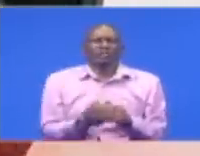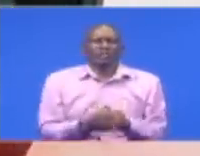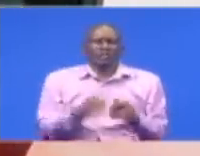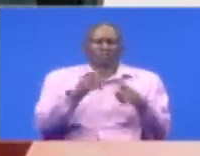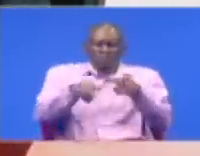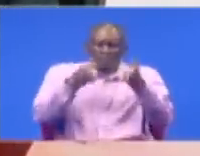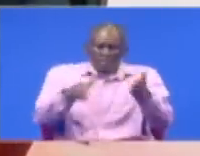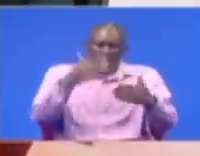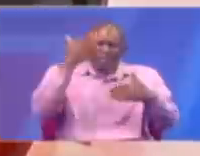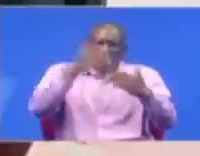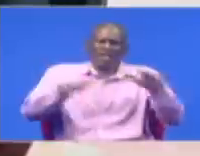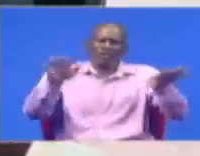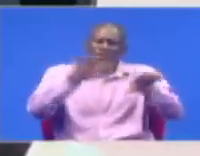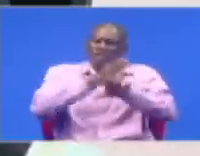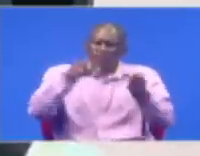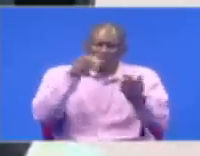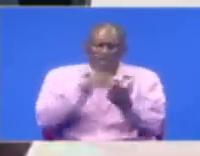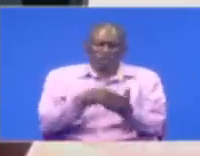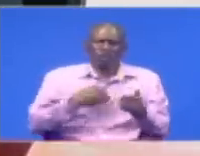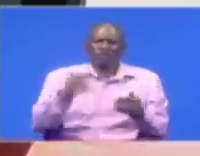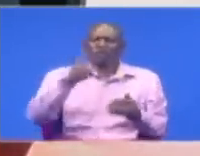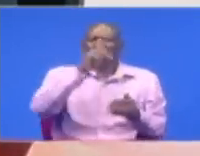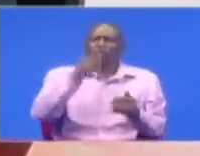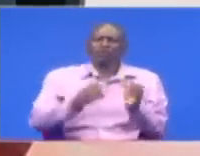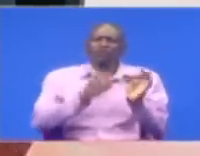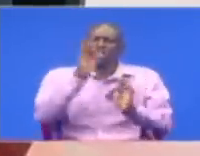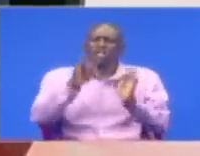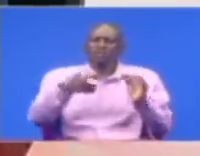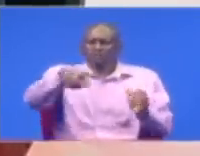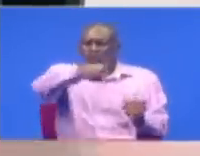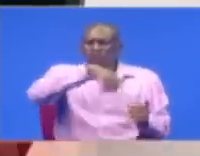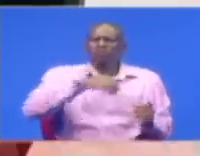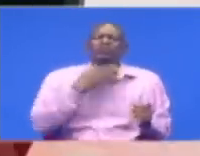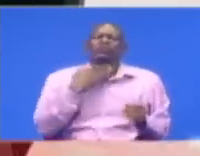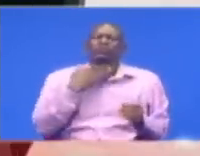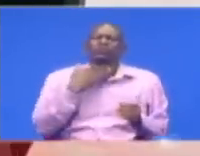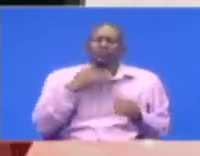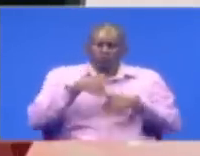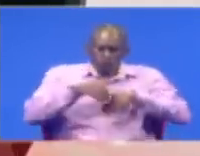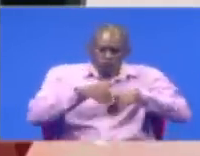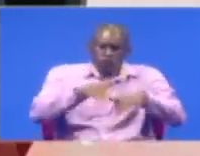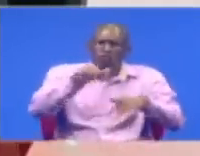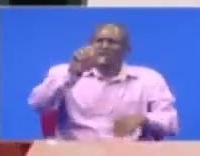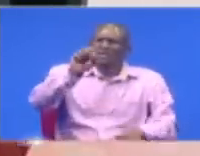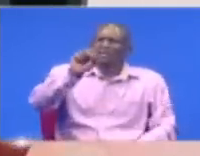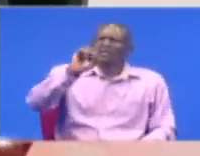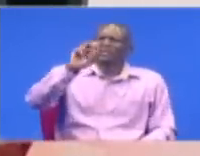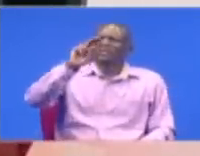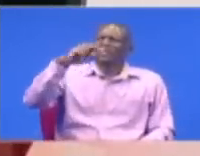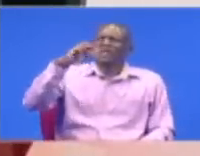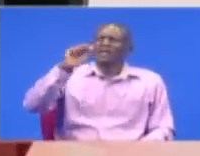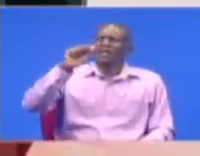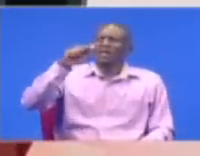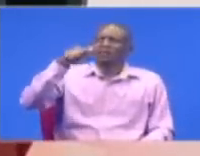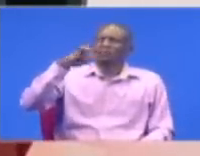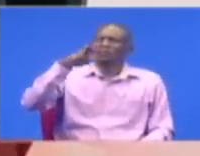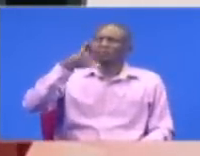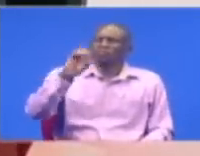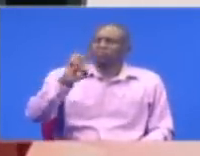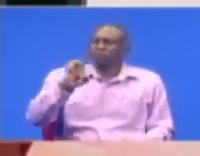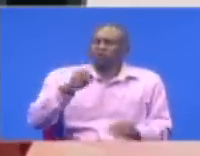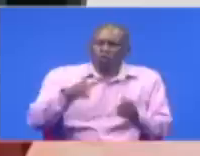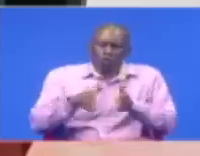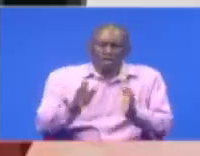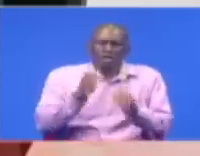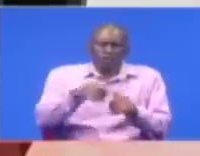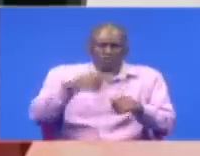here, at the end of it all, is a question of whether we want to go the Singapore way, which to me is the correct way, or